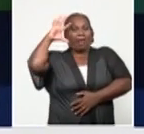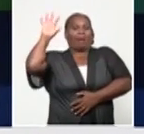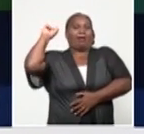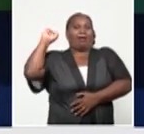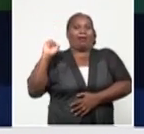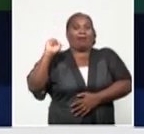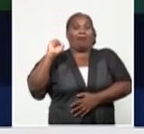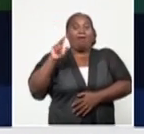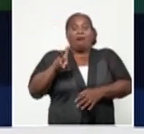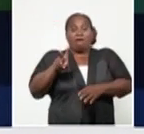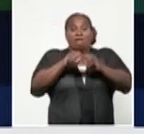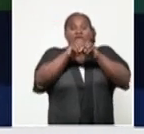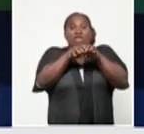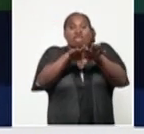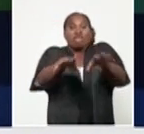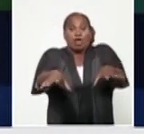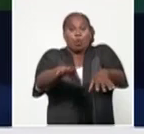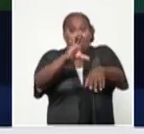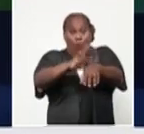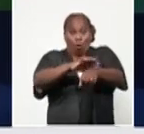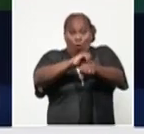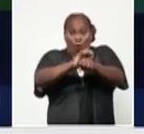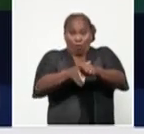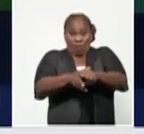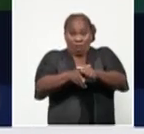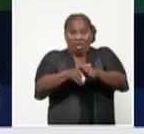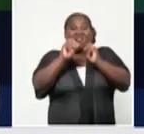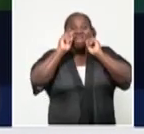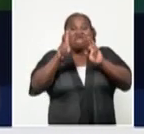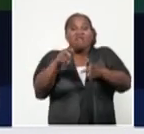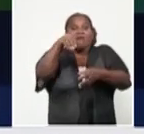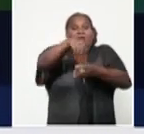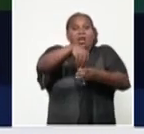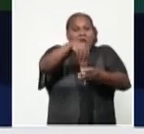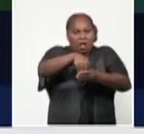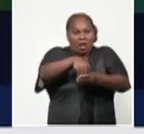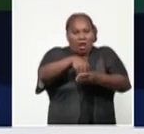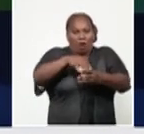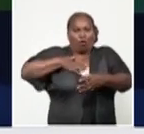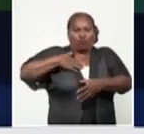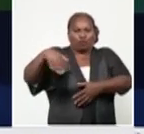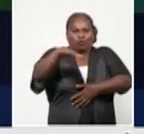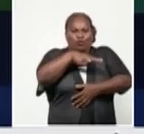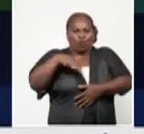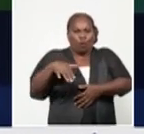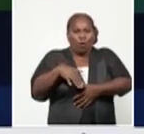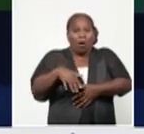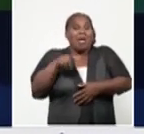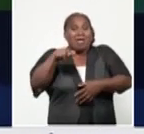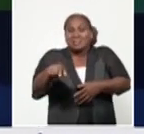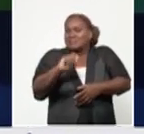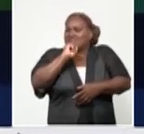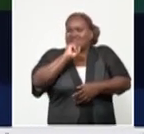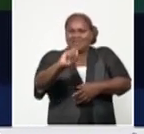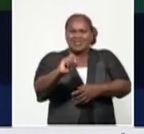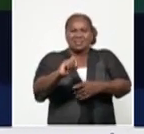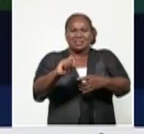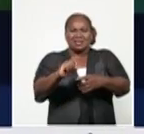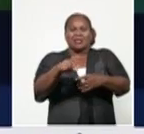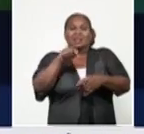and this is something I've stressed on numerous occasions, that the virus is among us and is highly